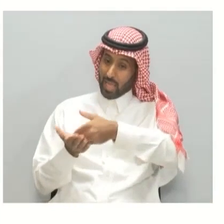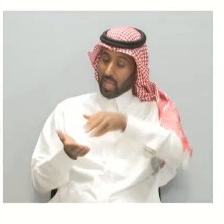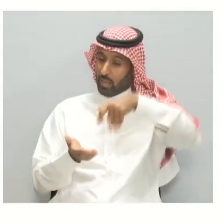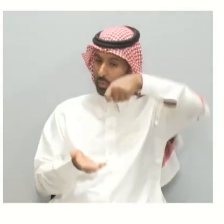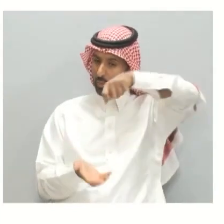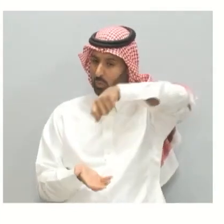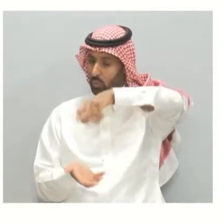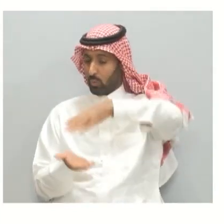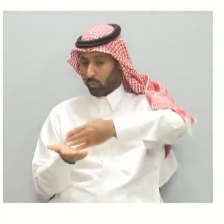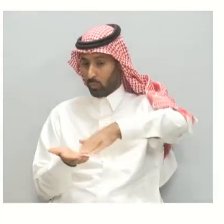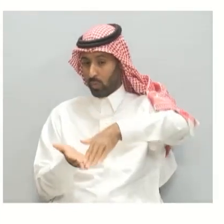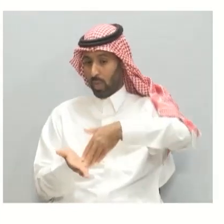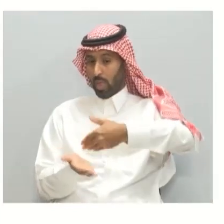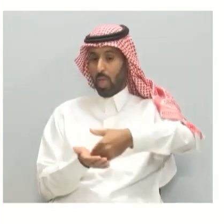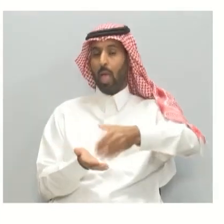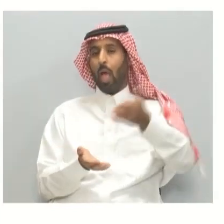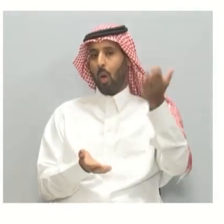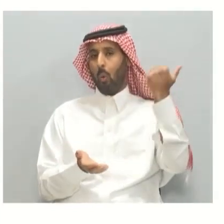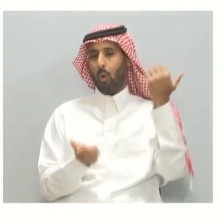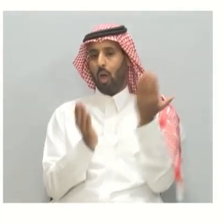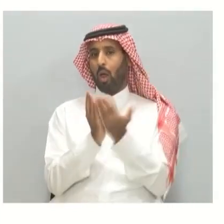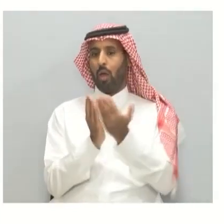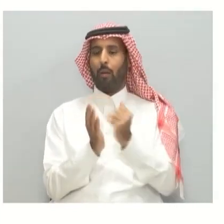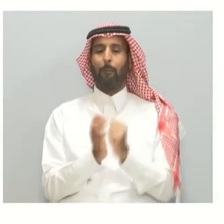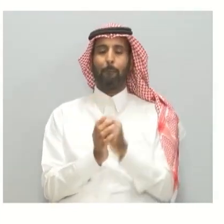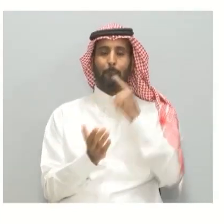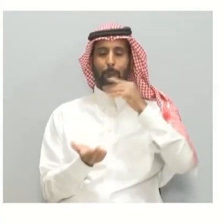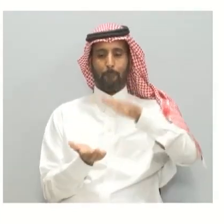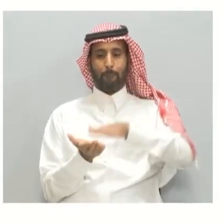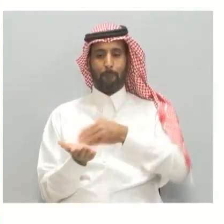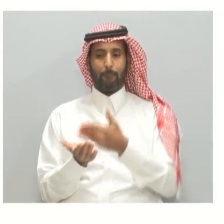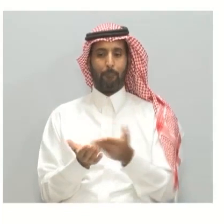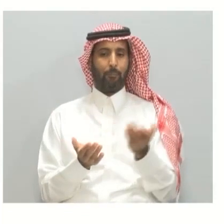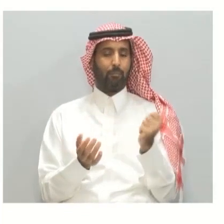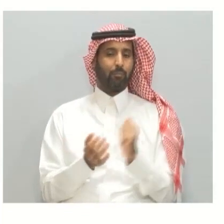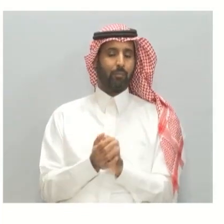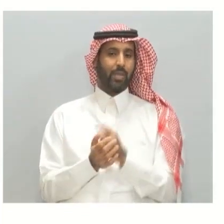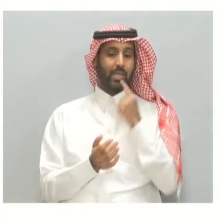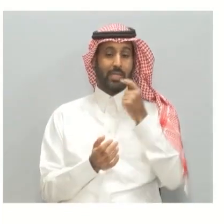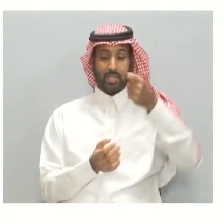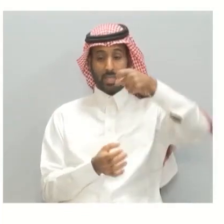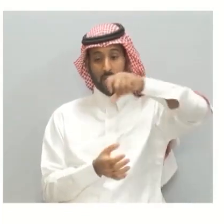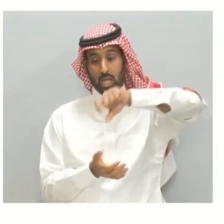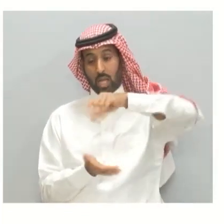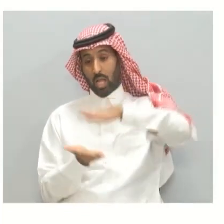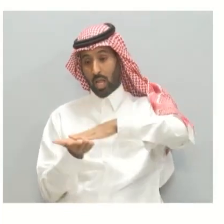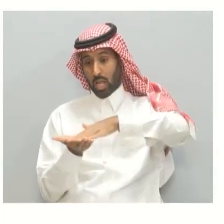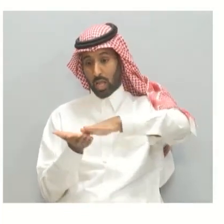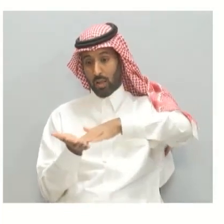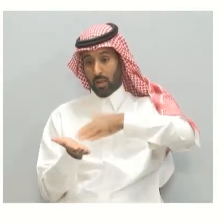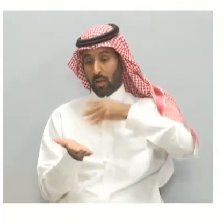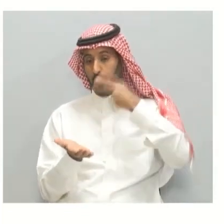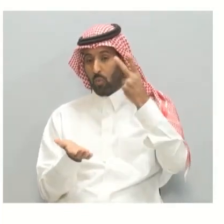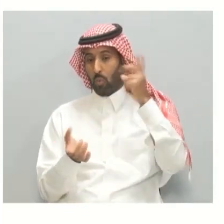sprayer. Cheese sprayer from the previous lesson, we said cheese sprayer, the person who spray cheese. So we took